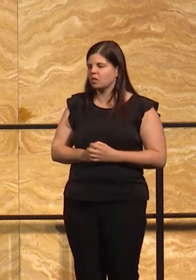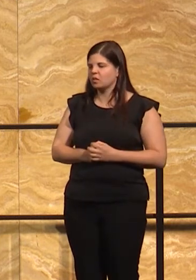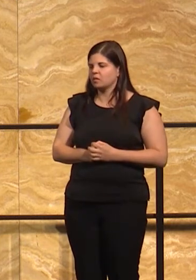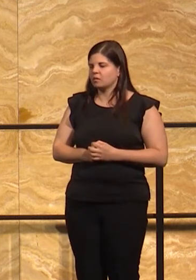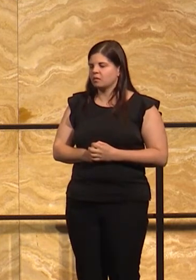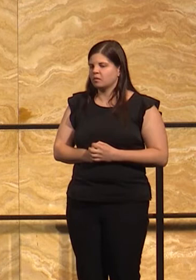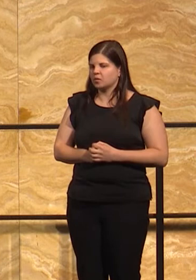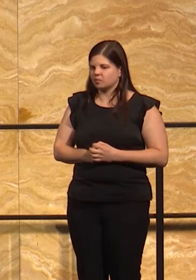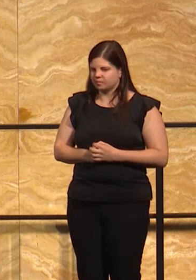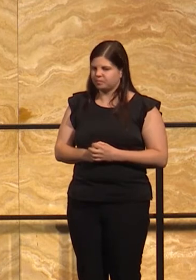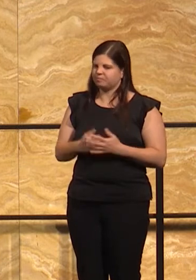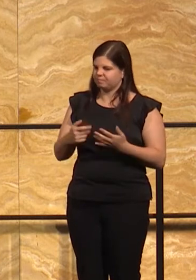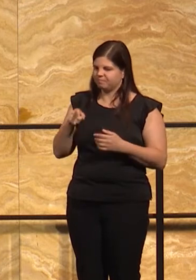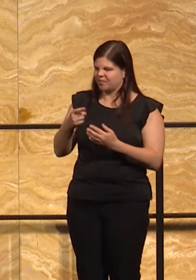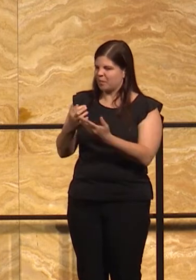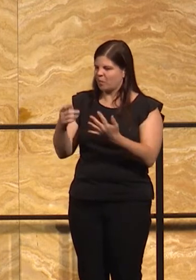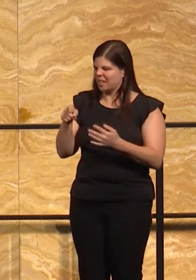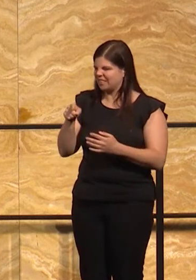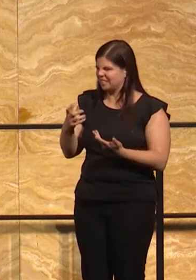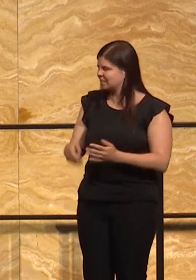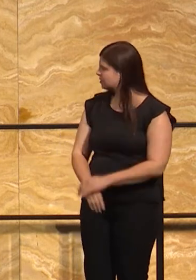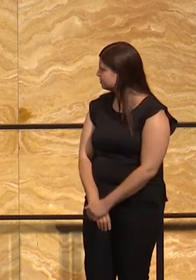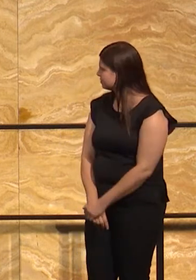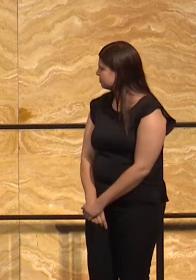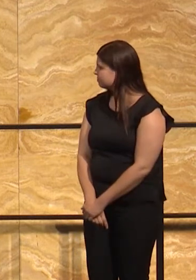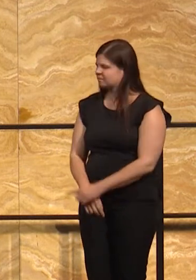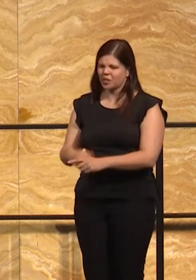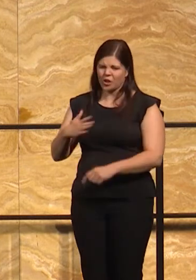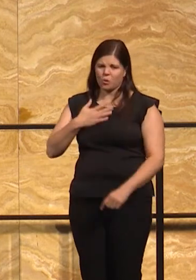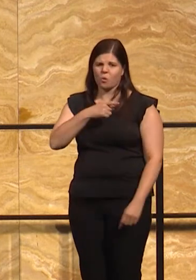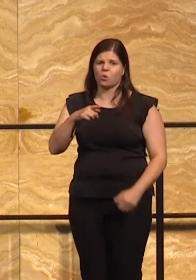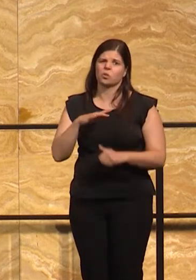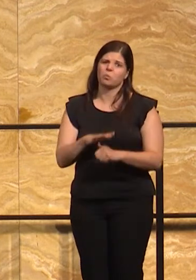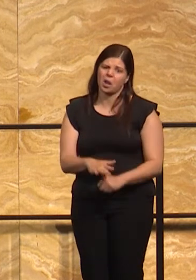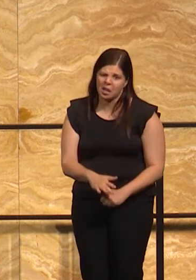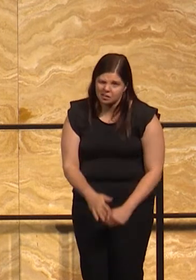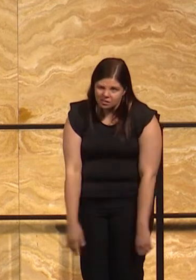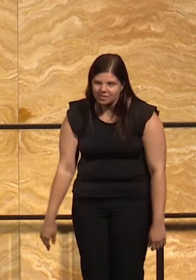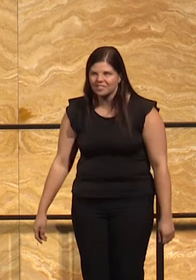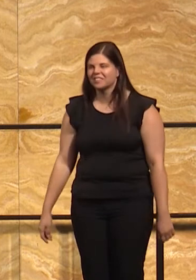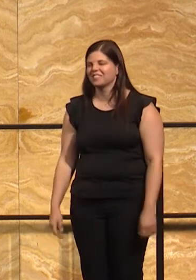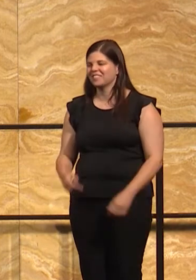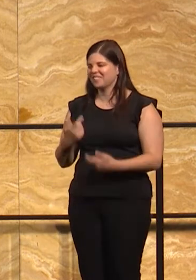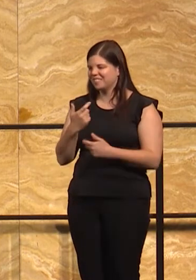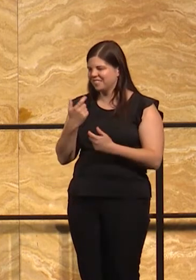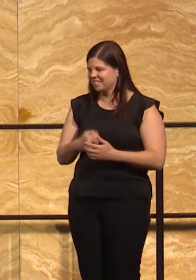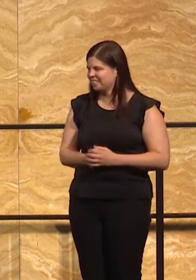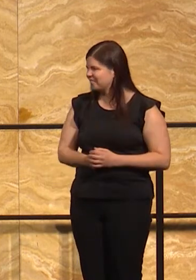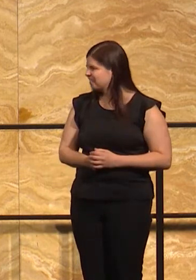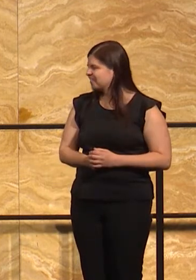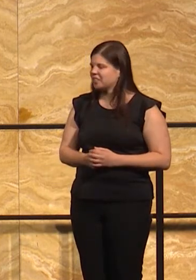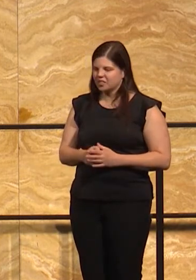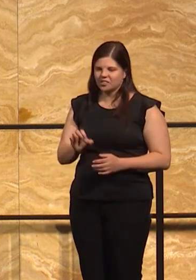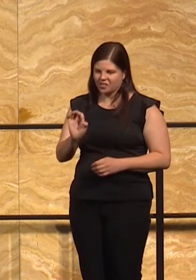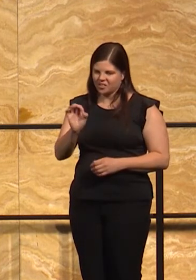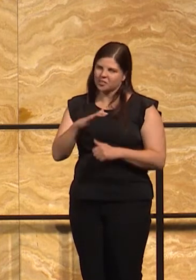prey upon those populations. I don't want to entirely depress everyone here, but I think it's worth noting that you've